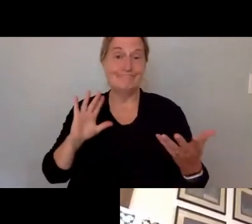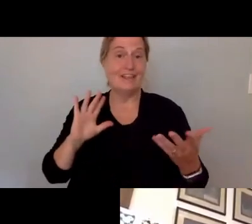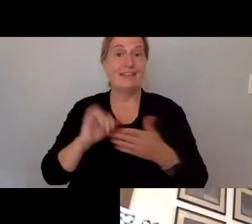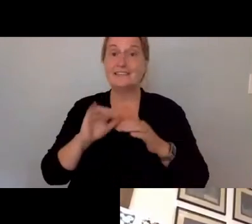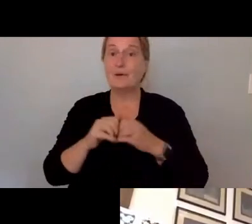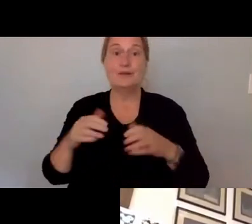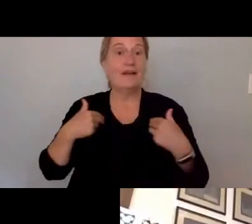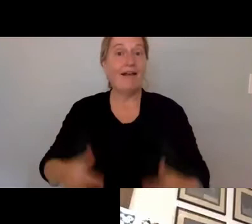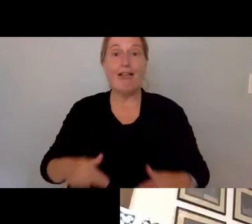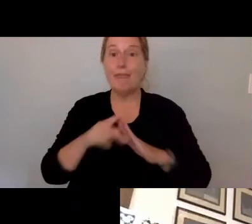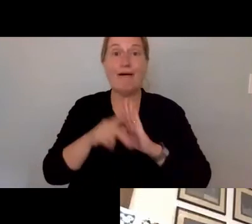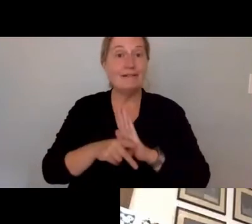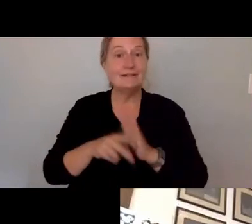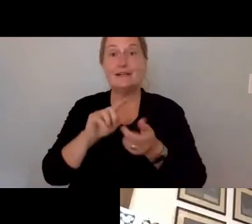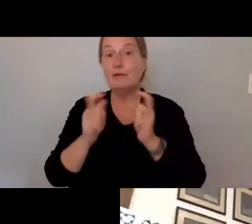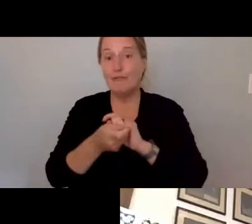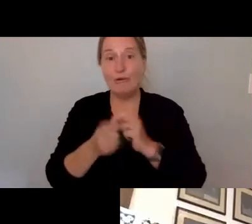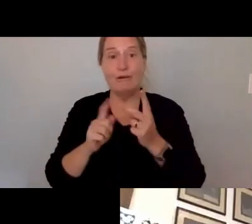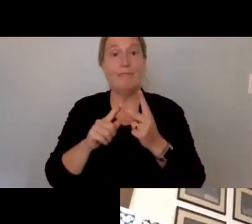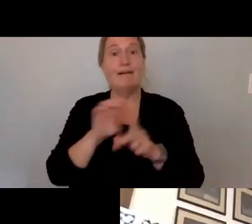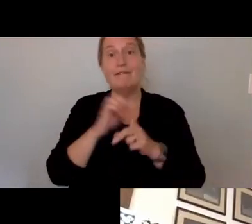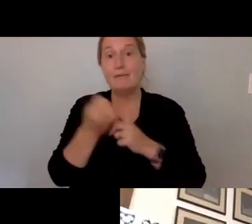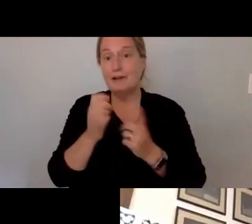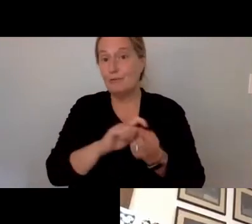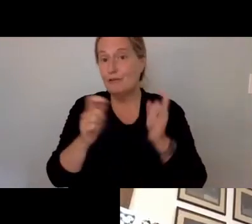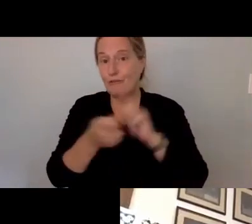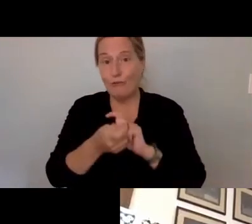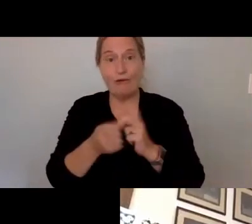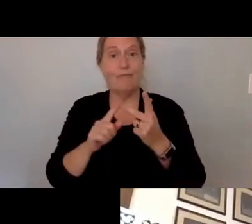environmental reform. We did the Affordable Care Act. We did the